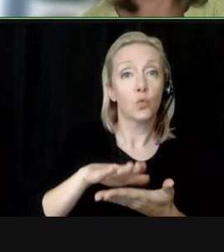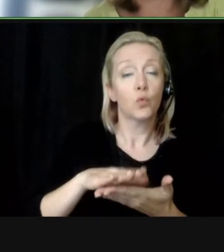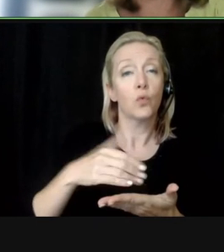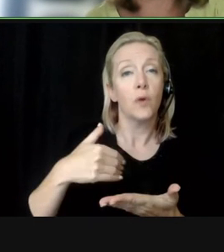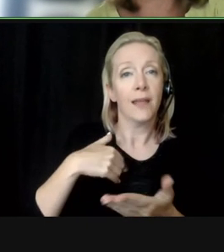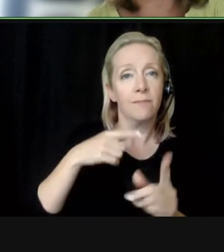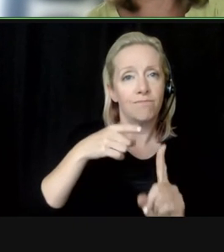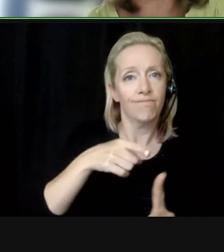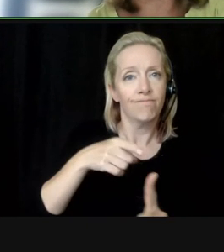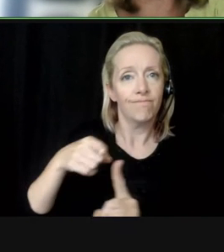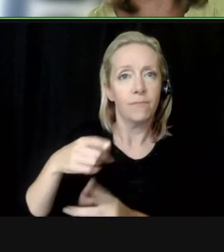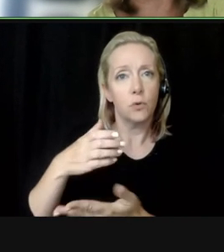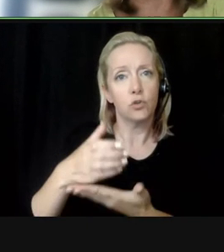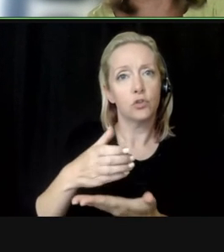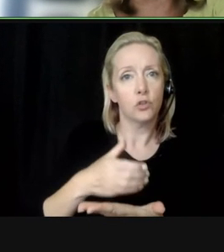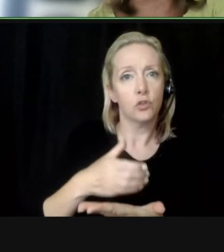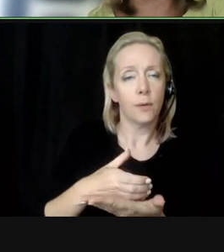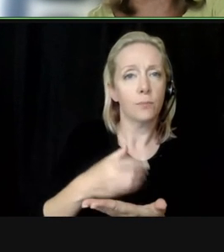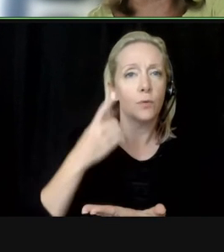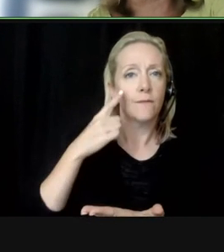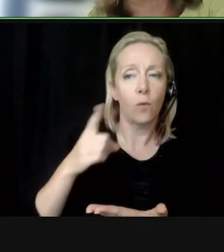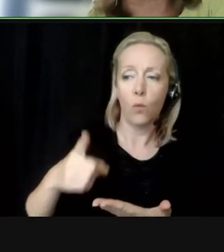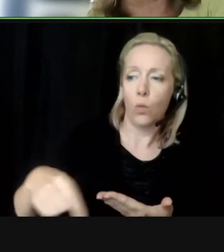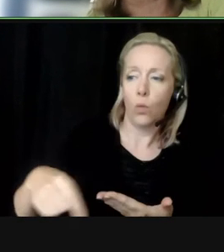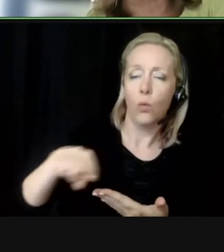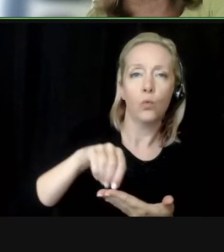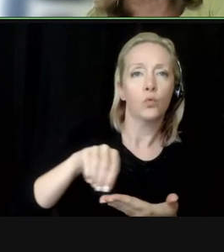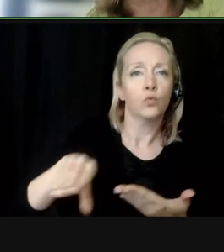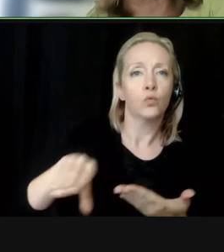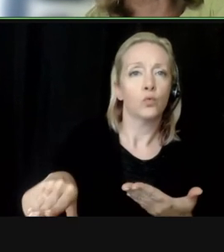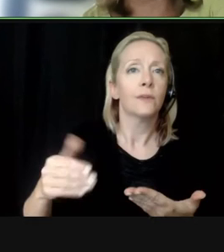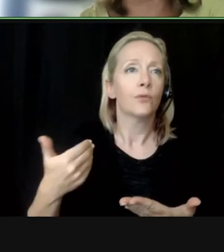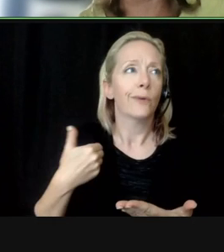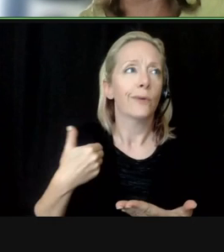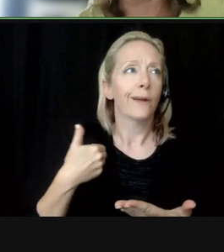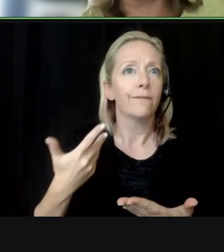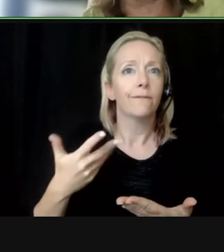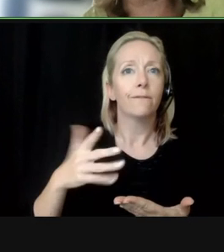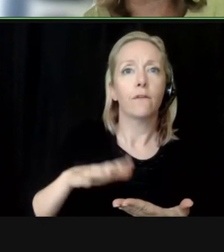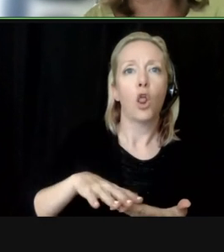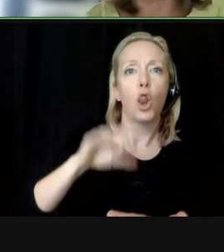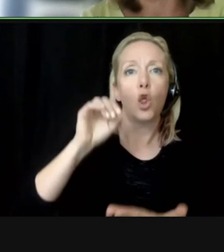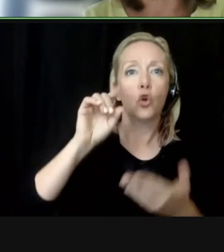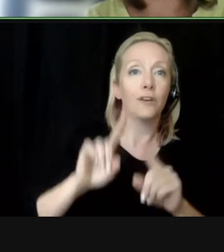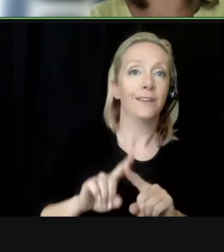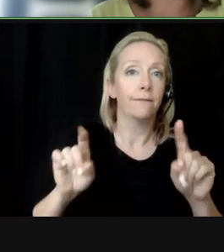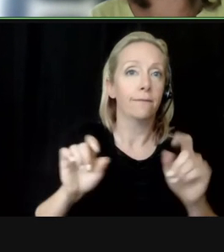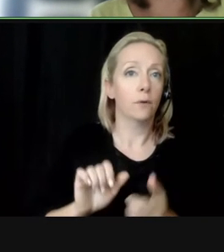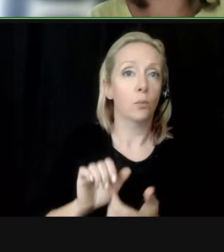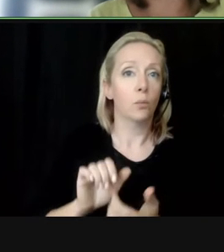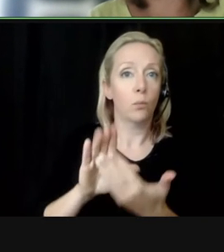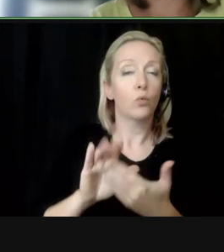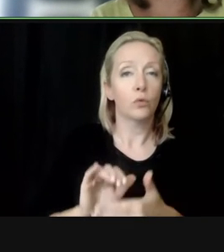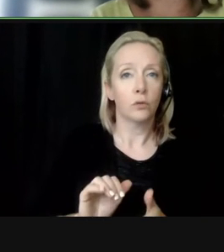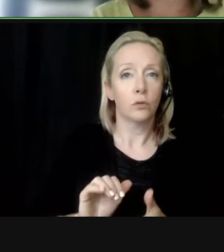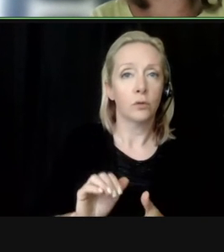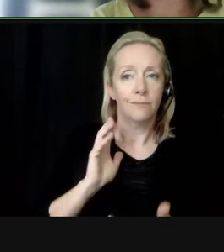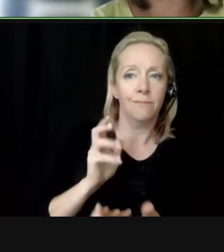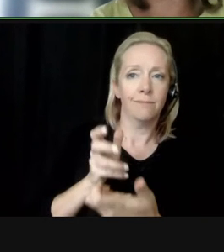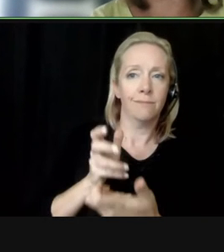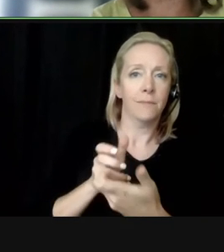written for students with learning differences, and that there